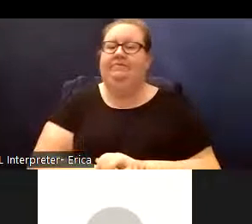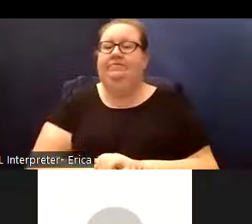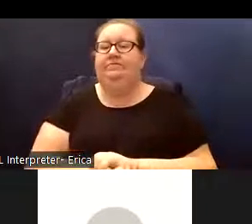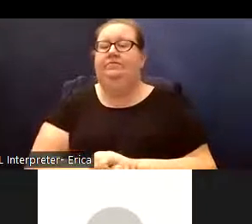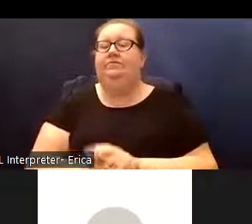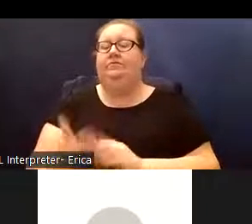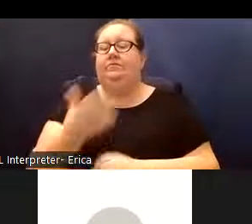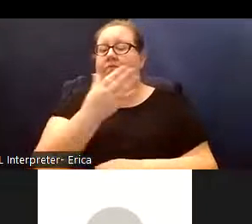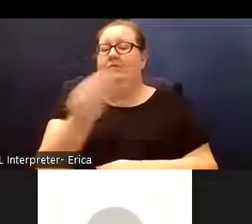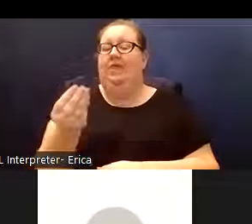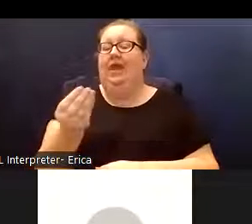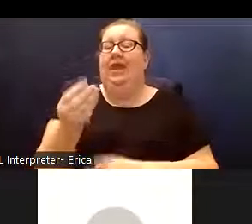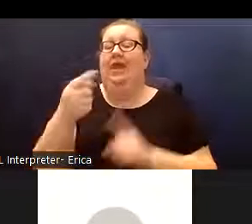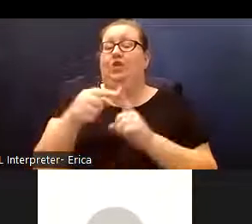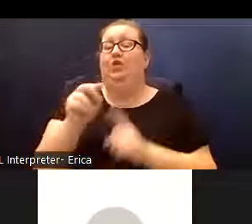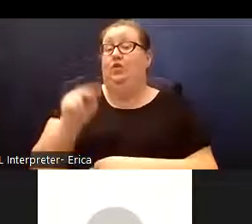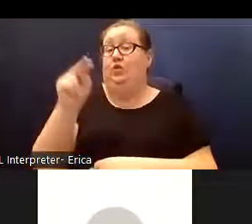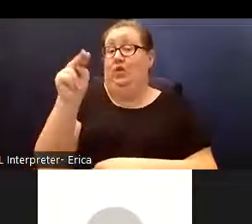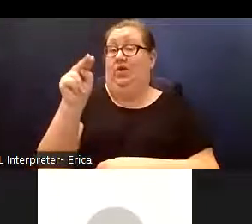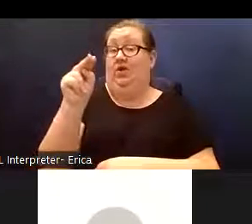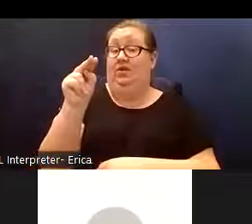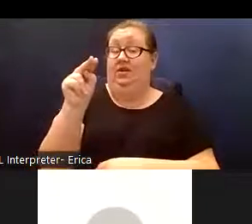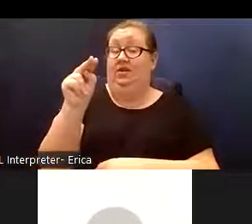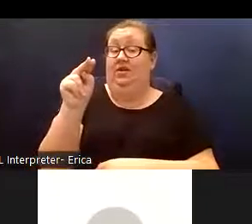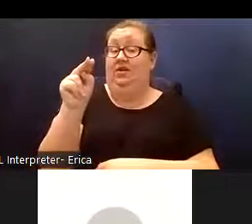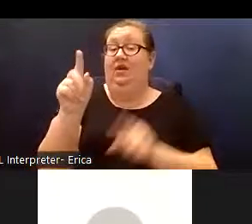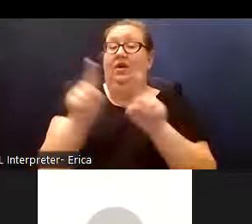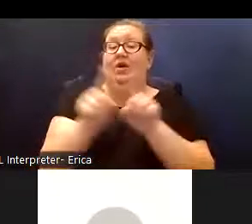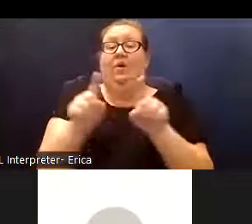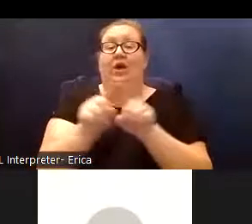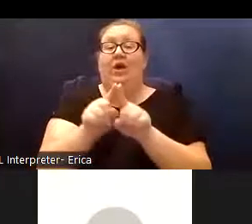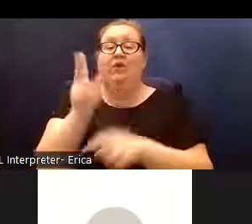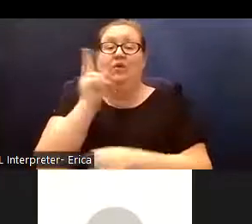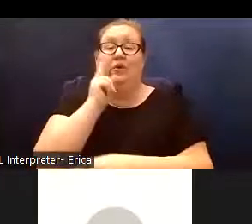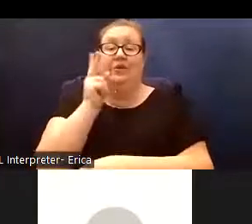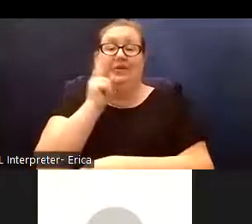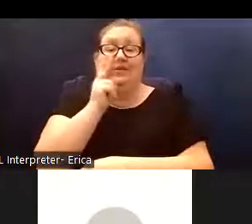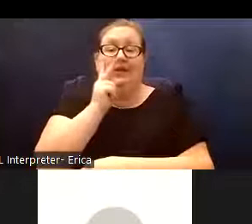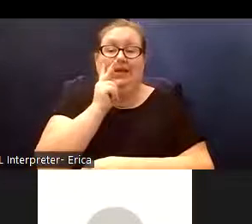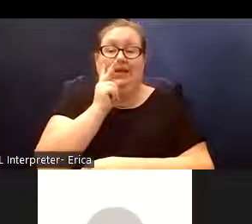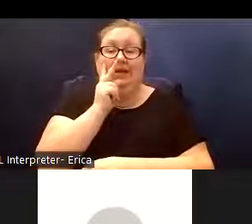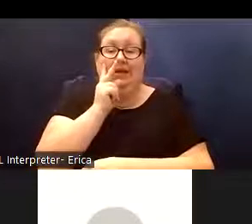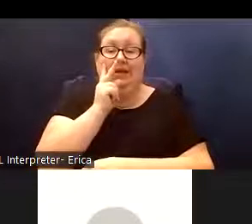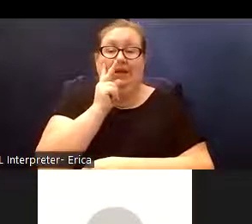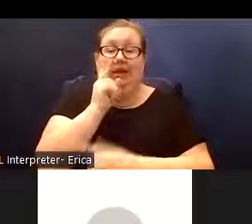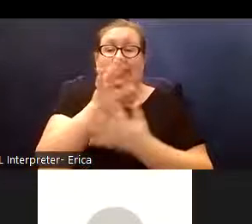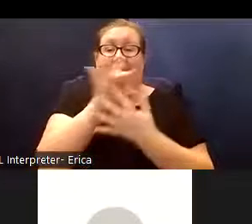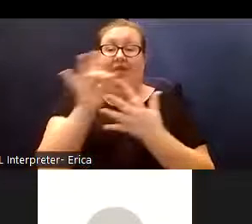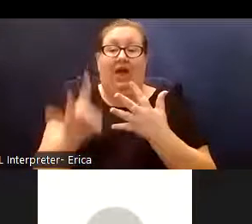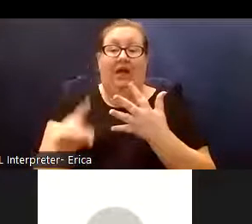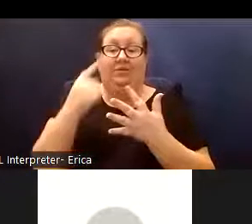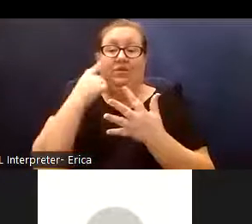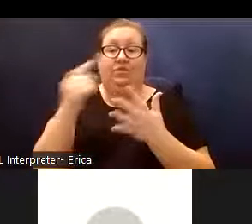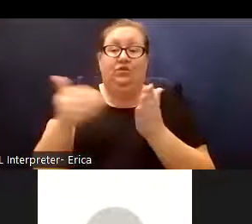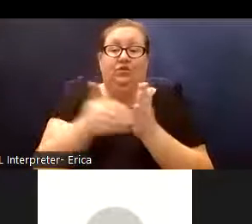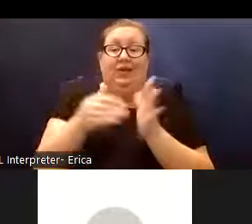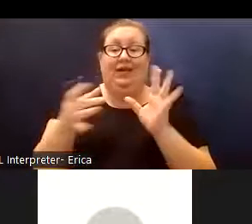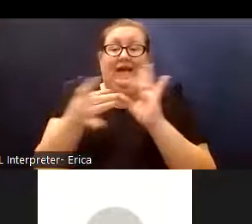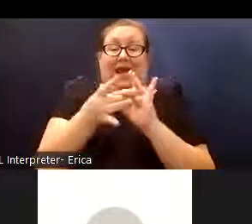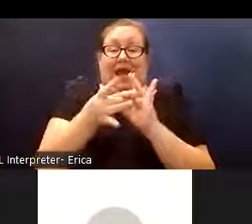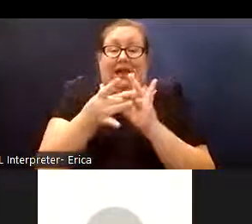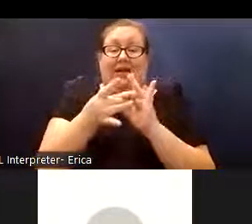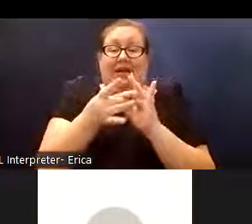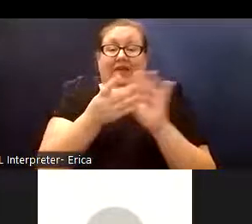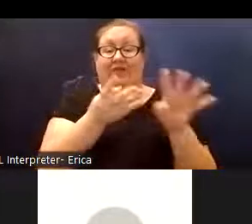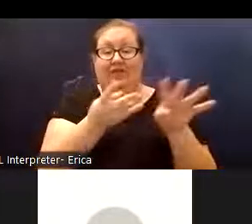And to the north, we also see the option to reconnect these flows